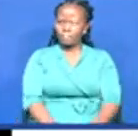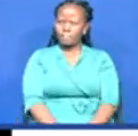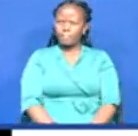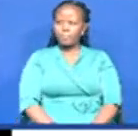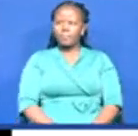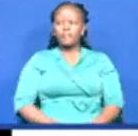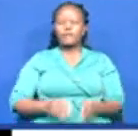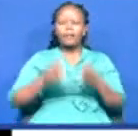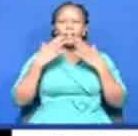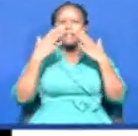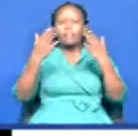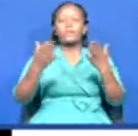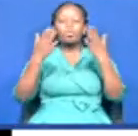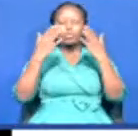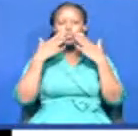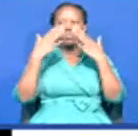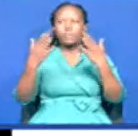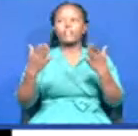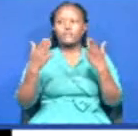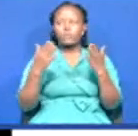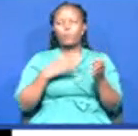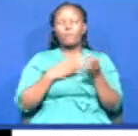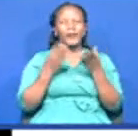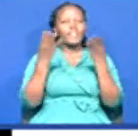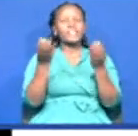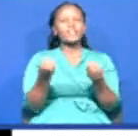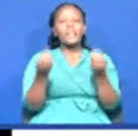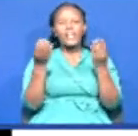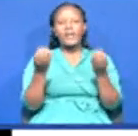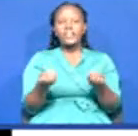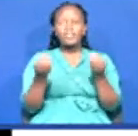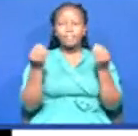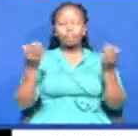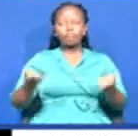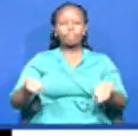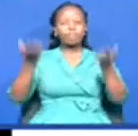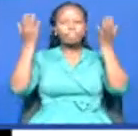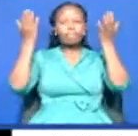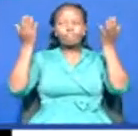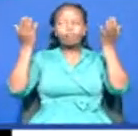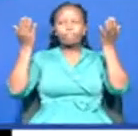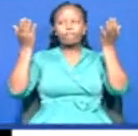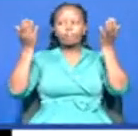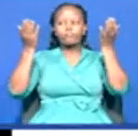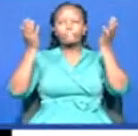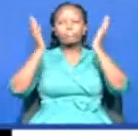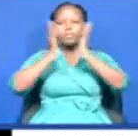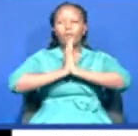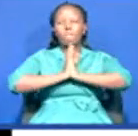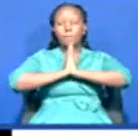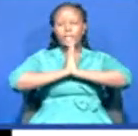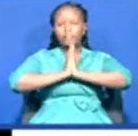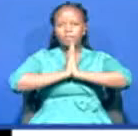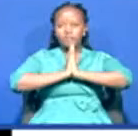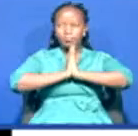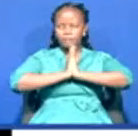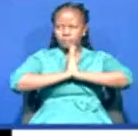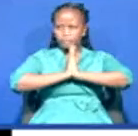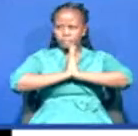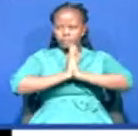thank you so much. Mine is so simple. Let's rise up for a word of prayer.